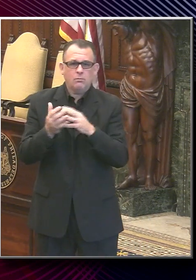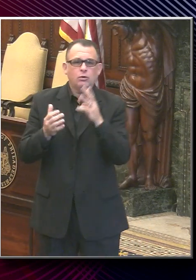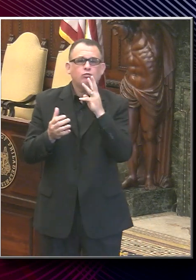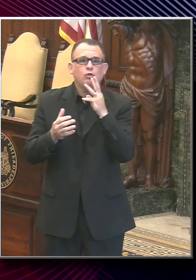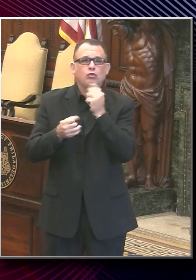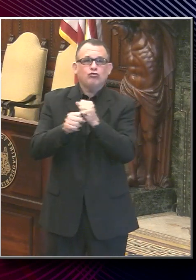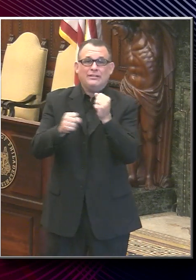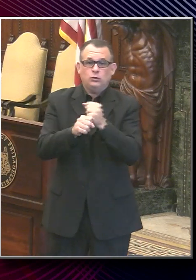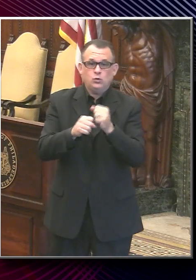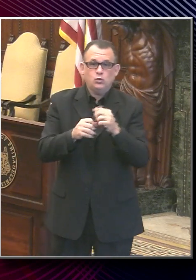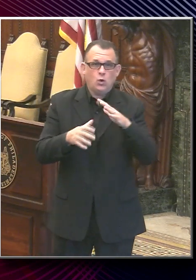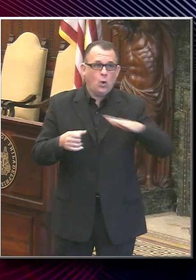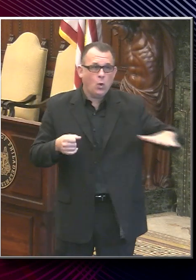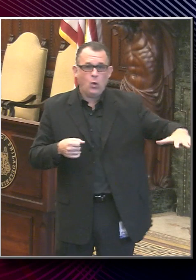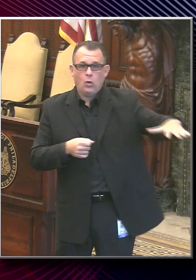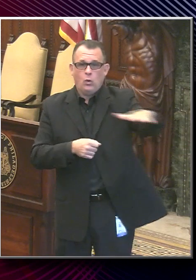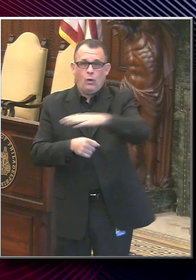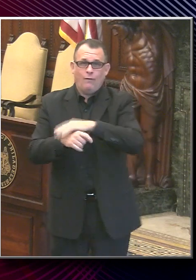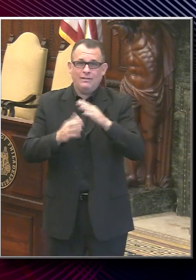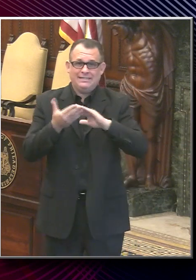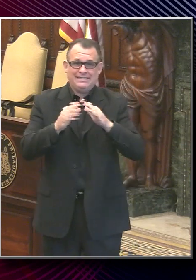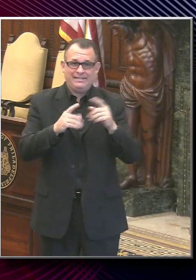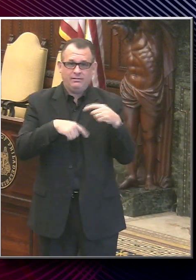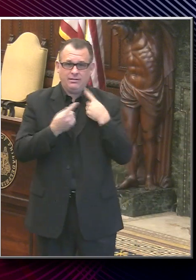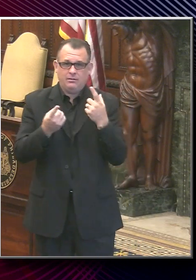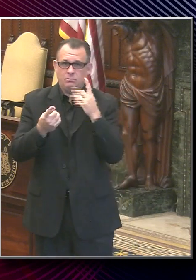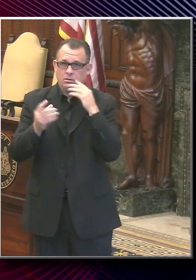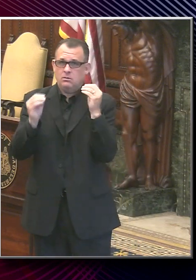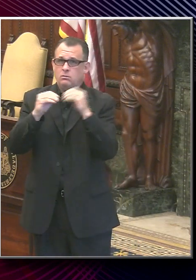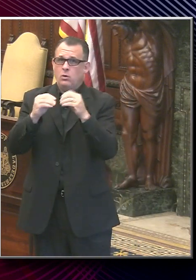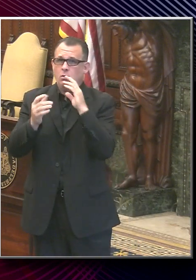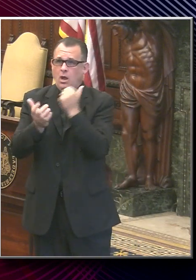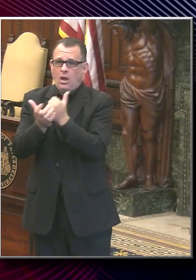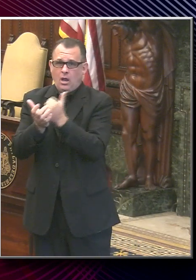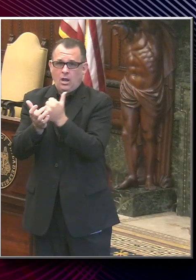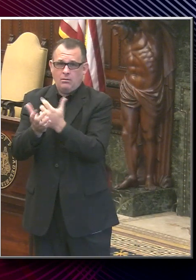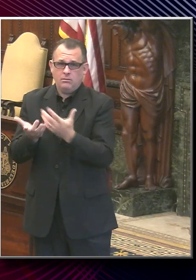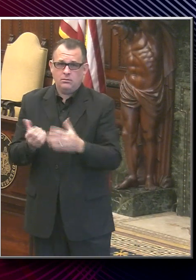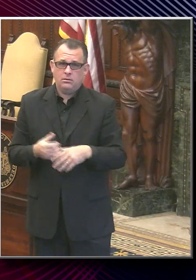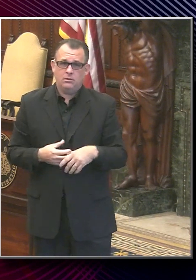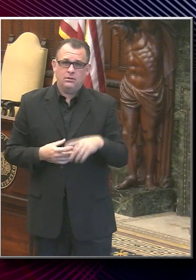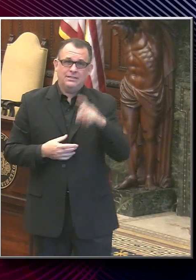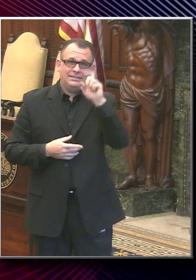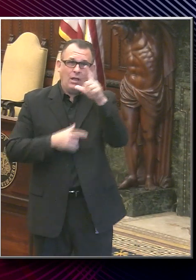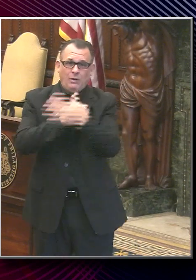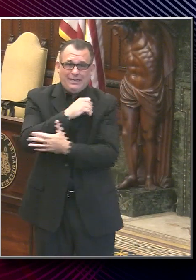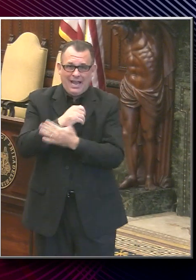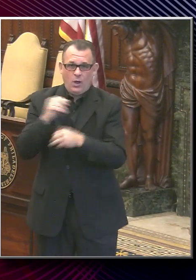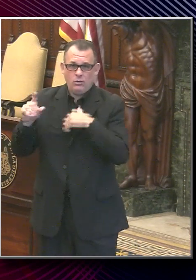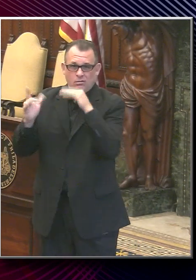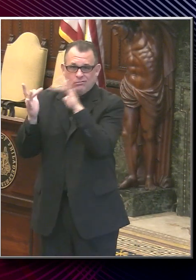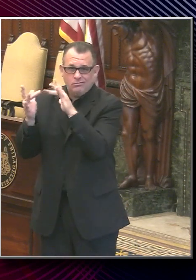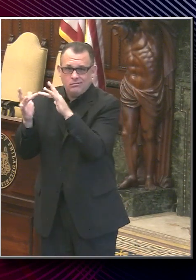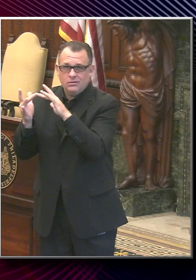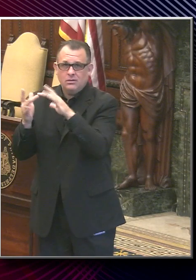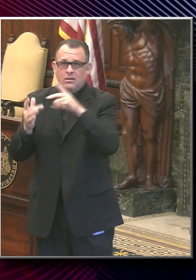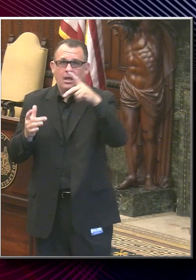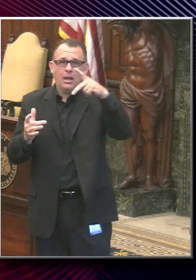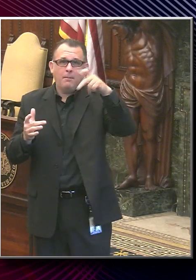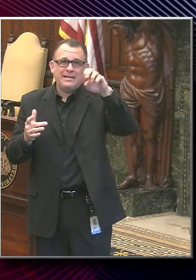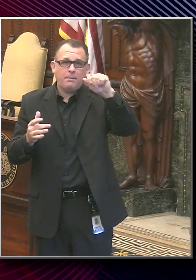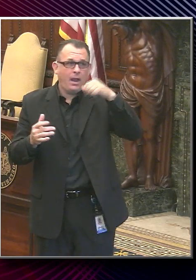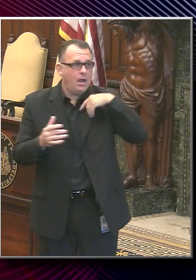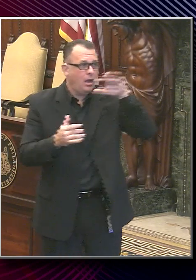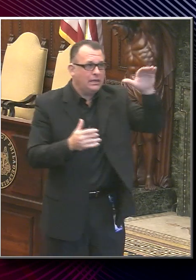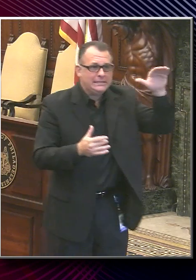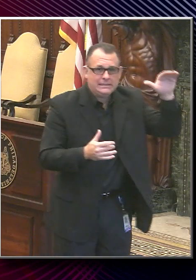across the entire city. We've sent mutual aid resources to Delaware County. We're in touch with FEMA. So this is actually, probably while the